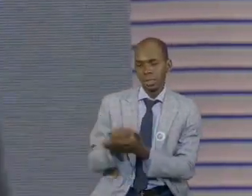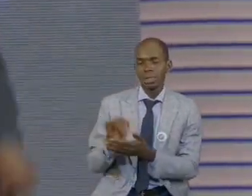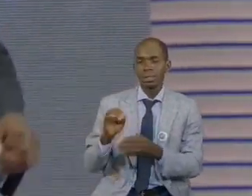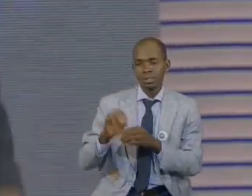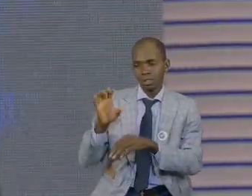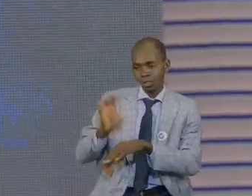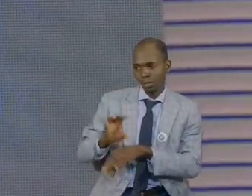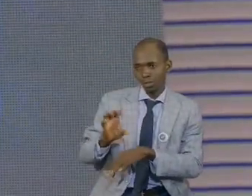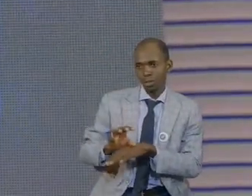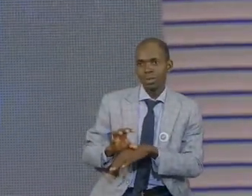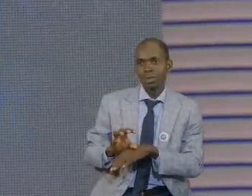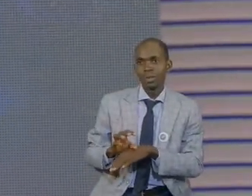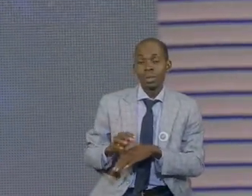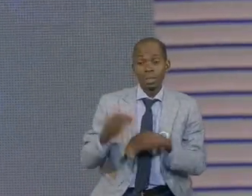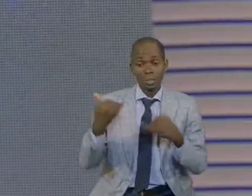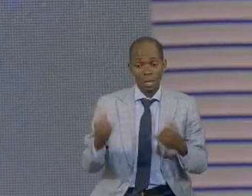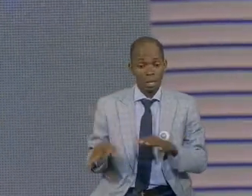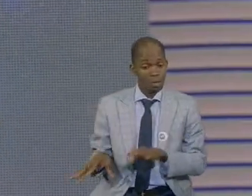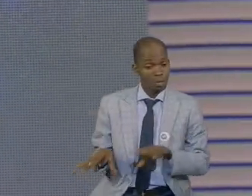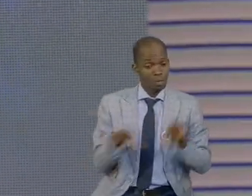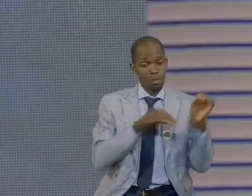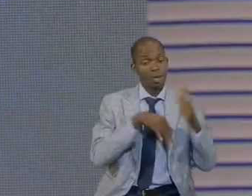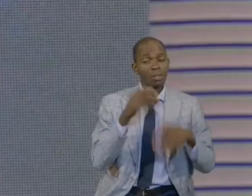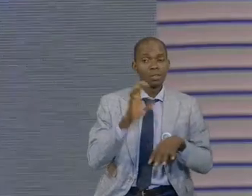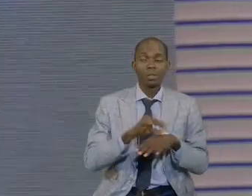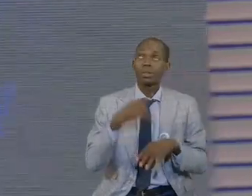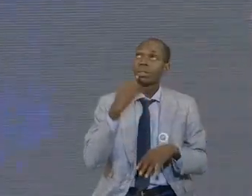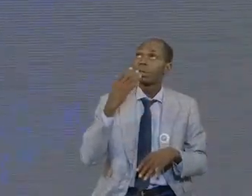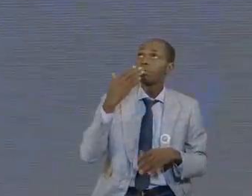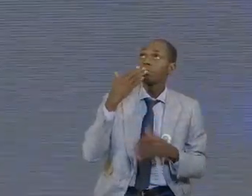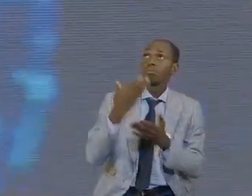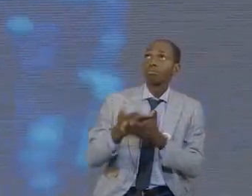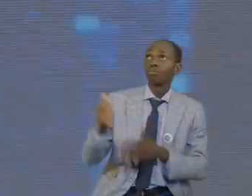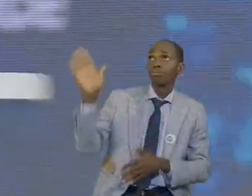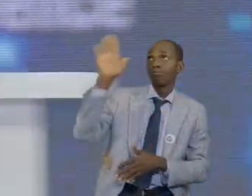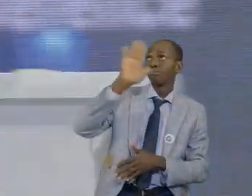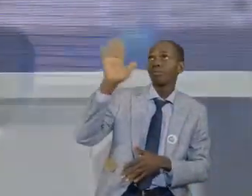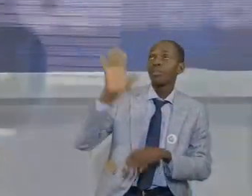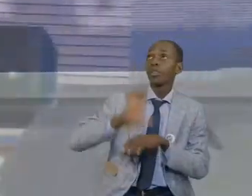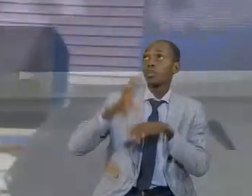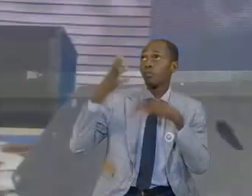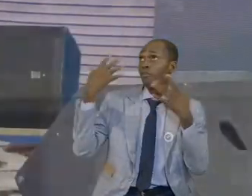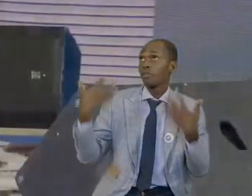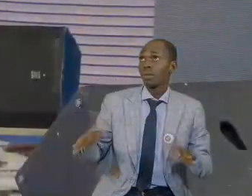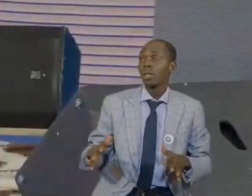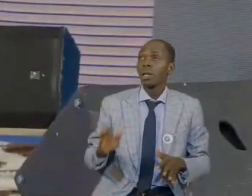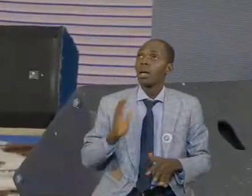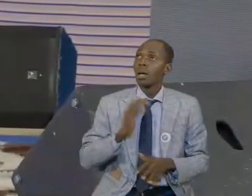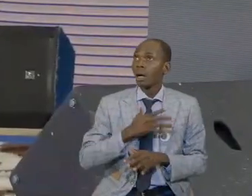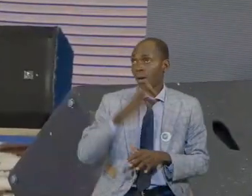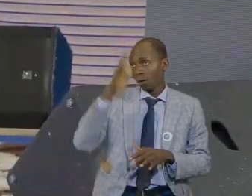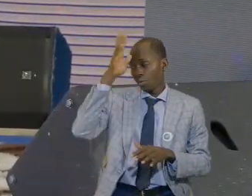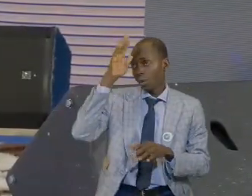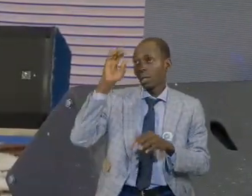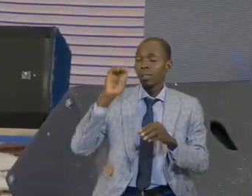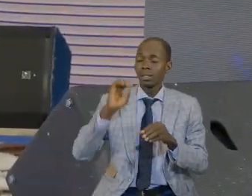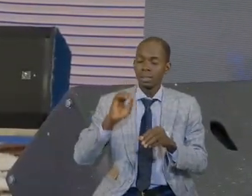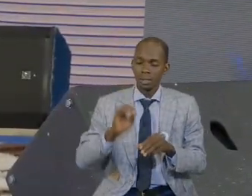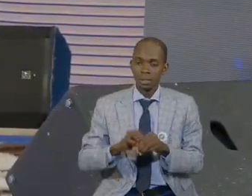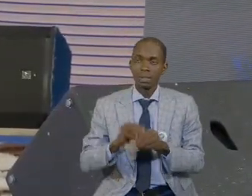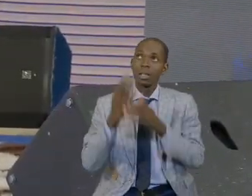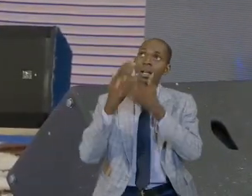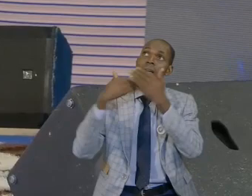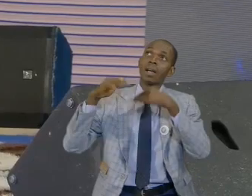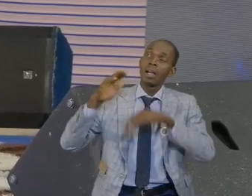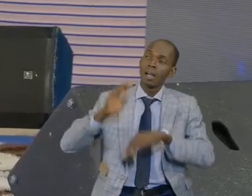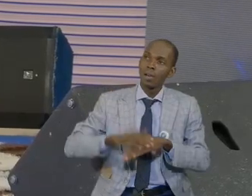We say bye-bye, the service has finished. Our Father which art in heaven, I'll come next Sunday again. I'll